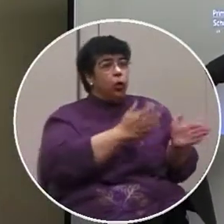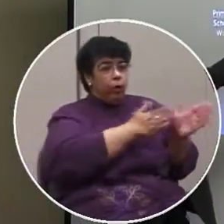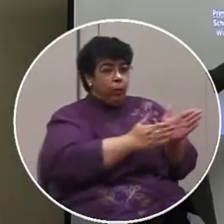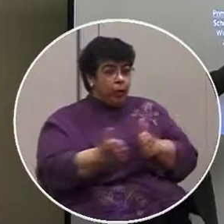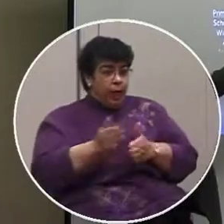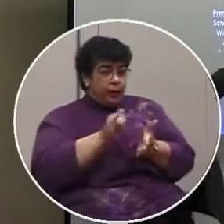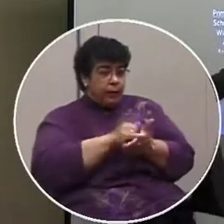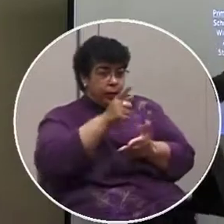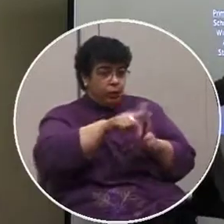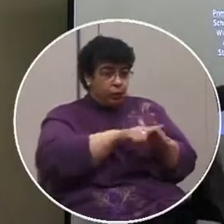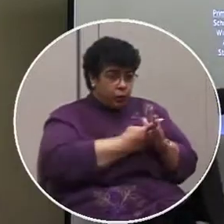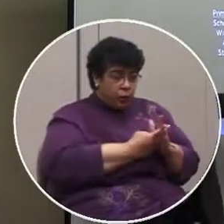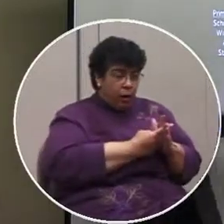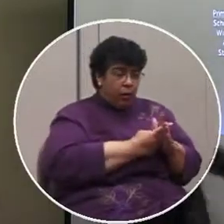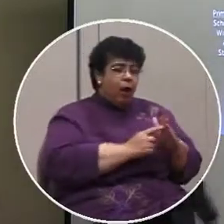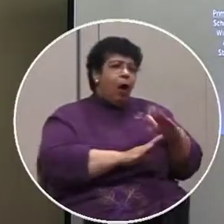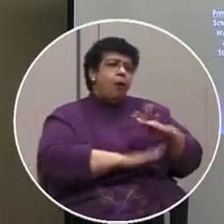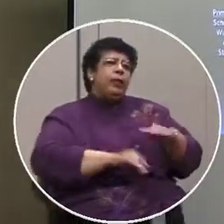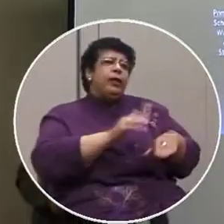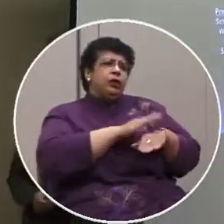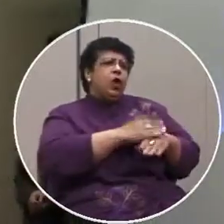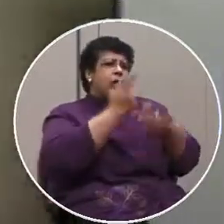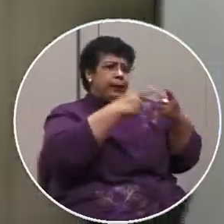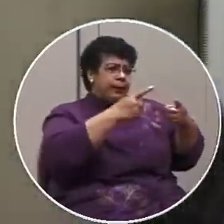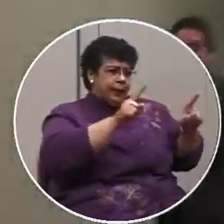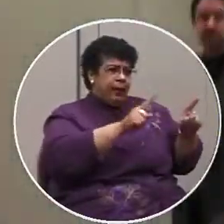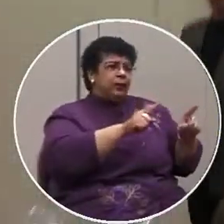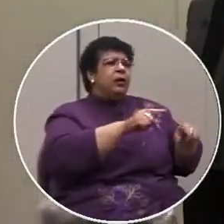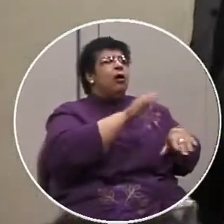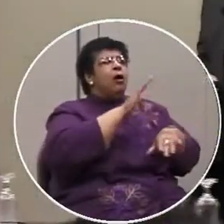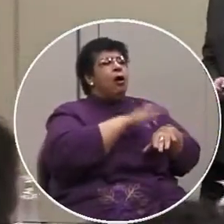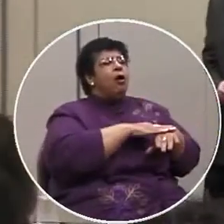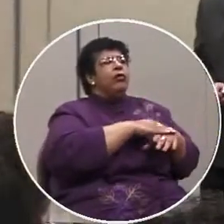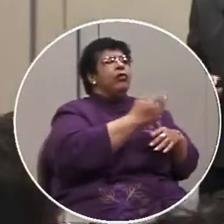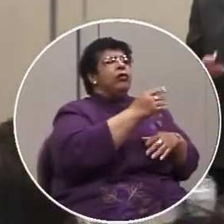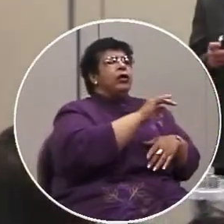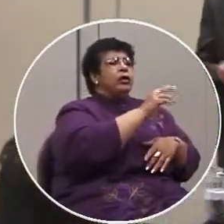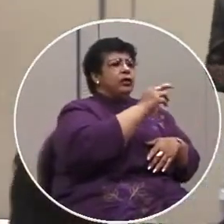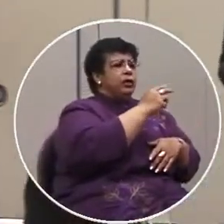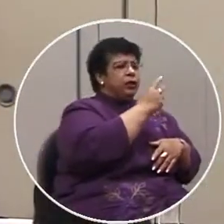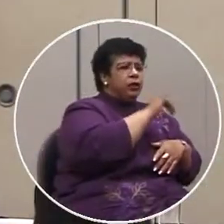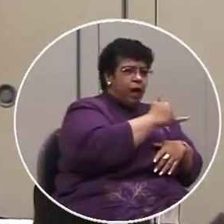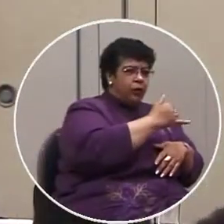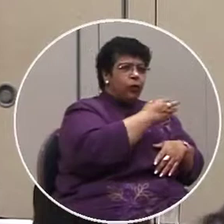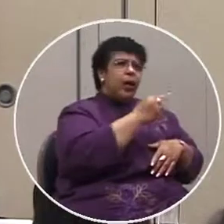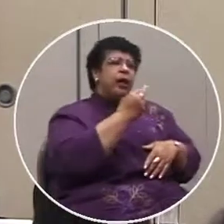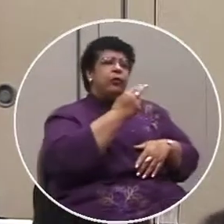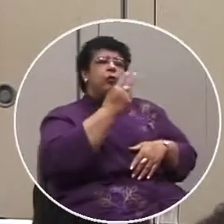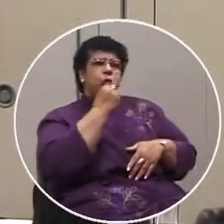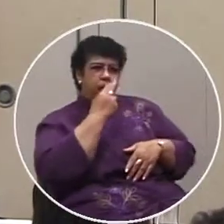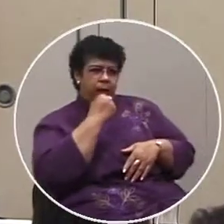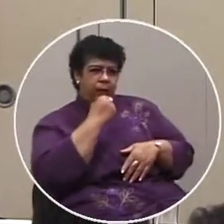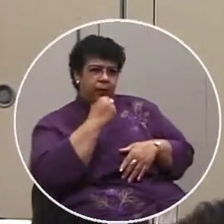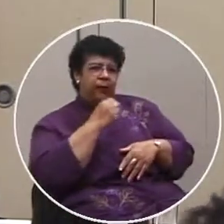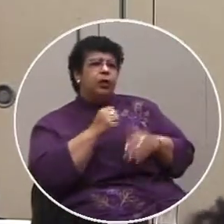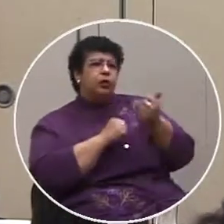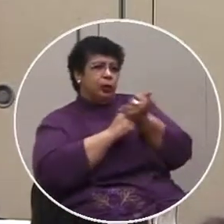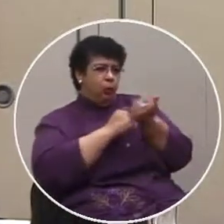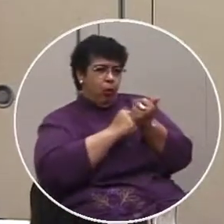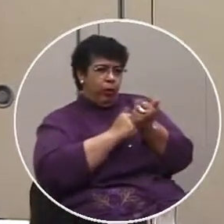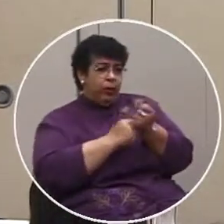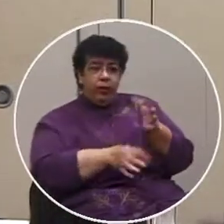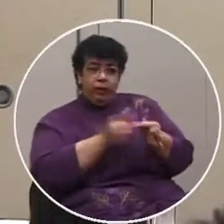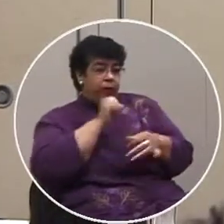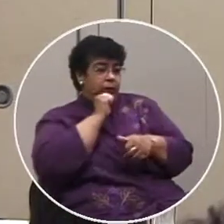in, are based on the success of your yellow and red zone supports. If your yellow and red zone supports aren't working well, it's going to